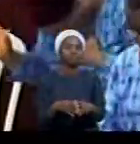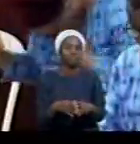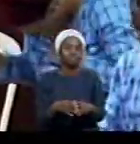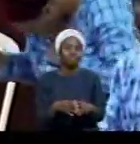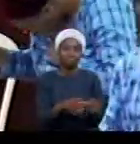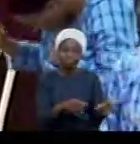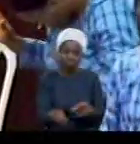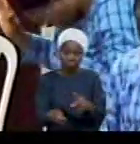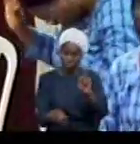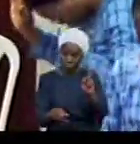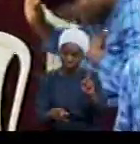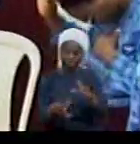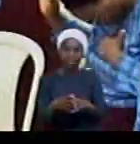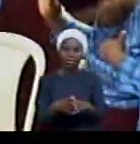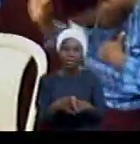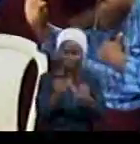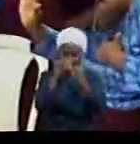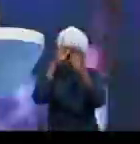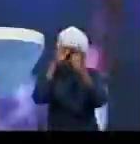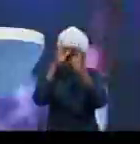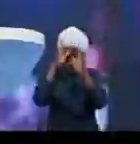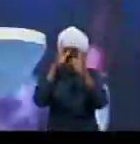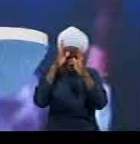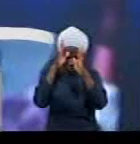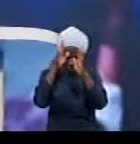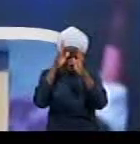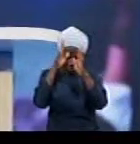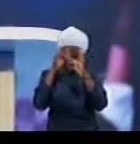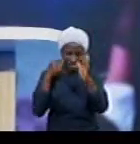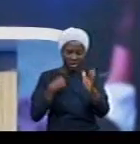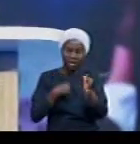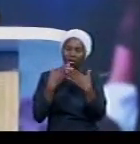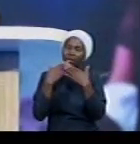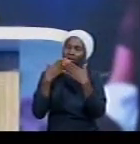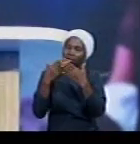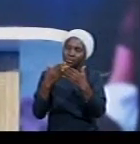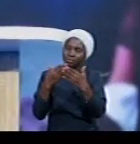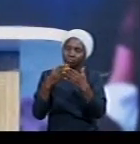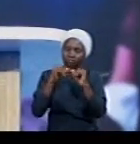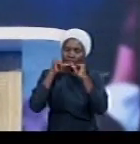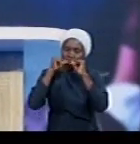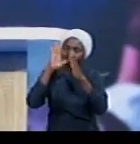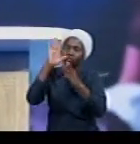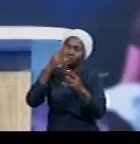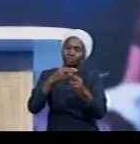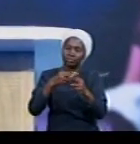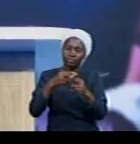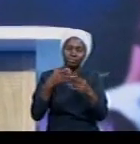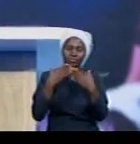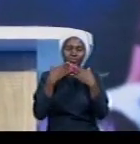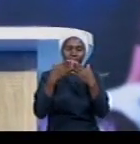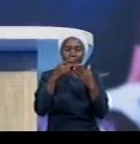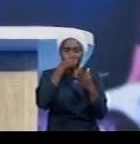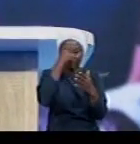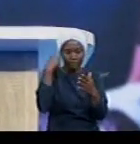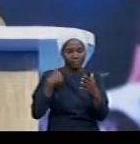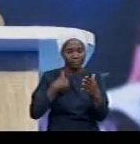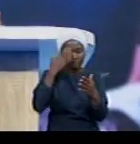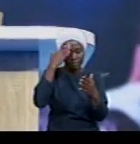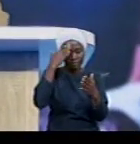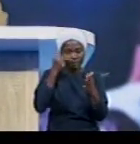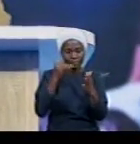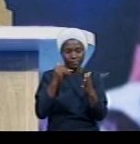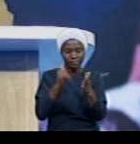Are you ready? Father, we thank you and bless your name. We thank you because we know